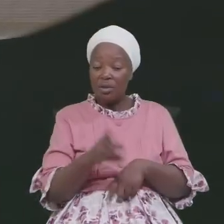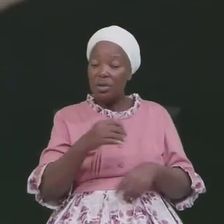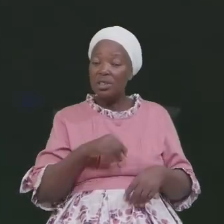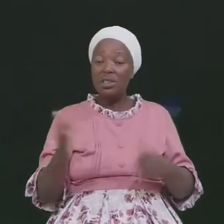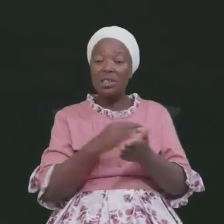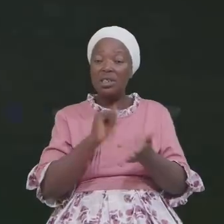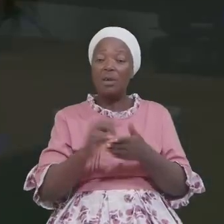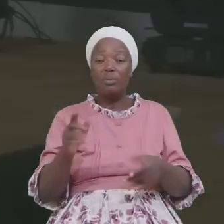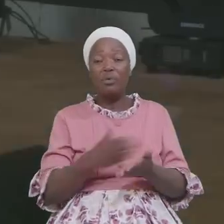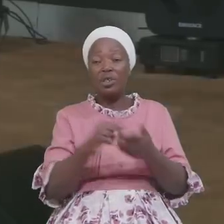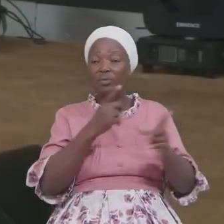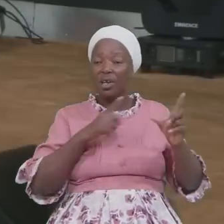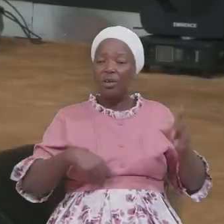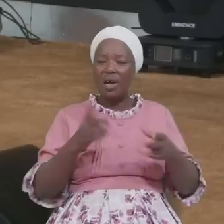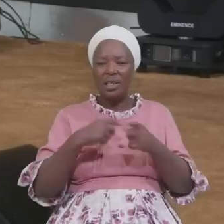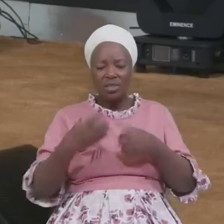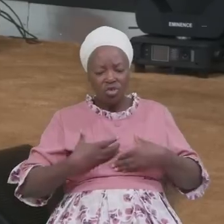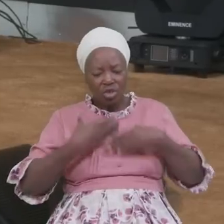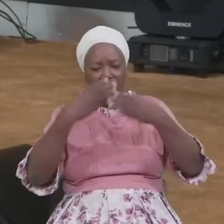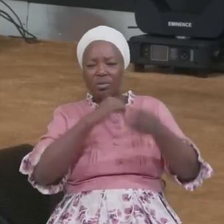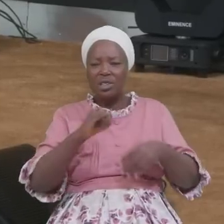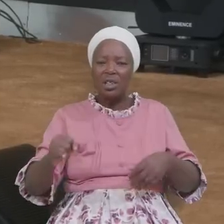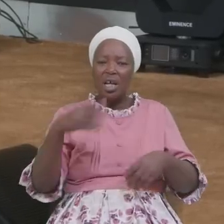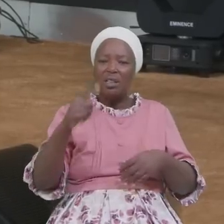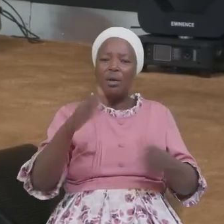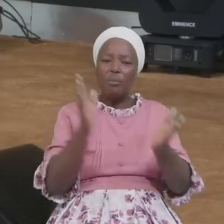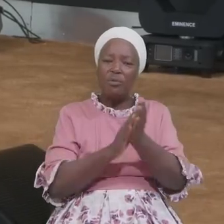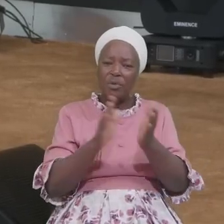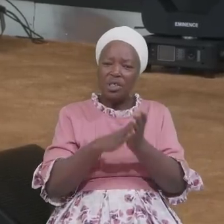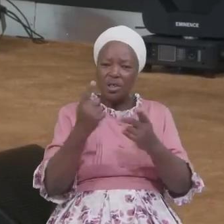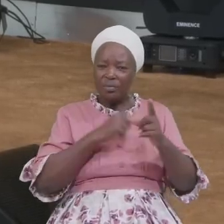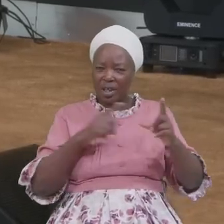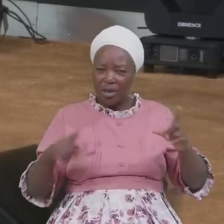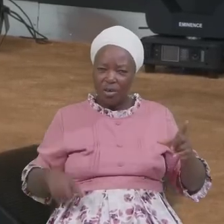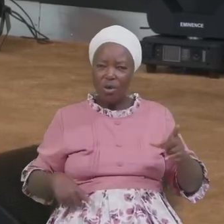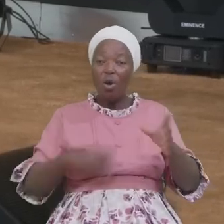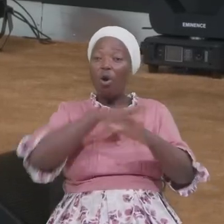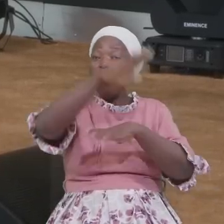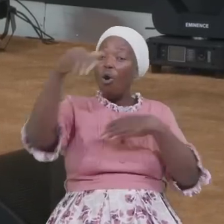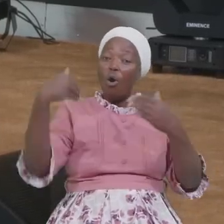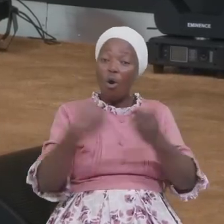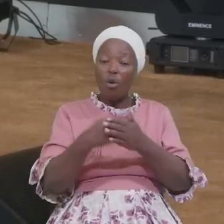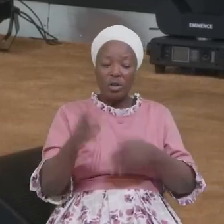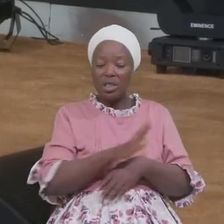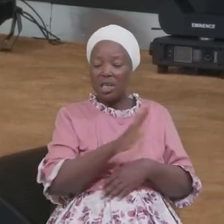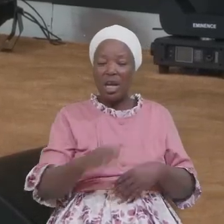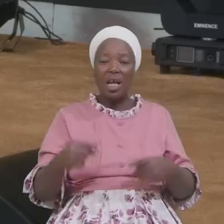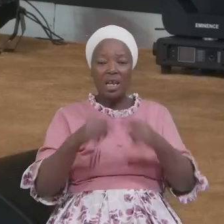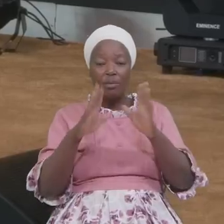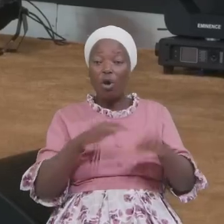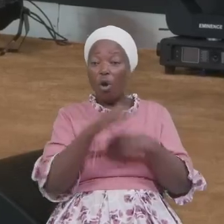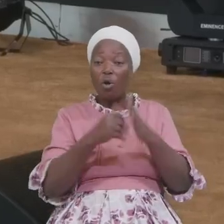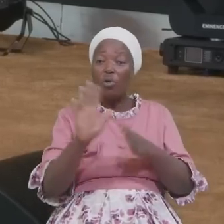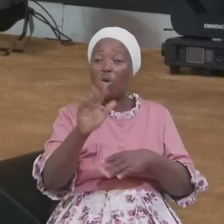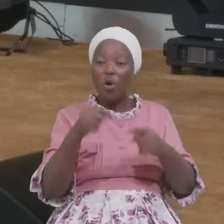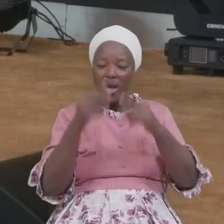the Lord and shouting the praises of the Lord, all their enemies, all your